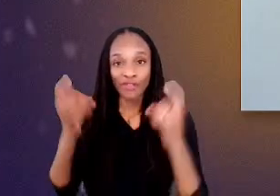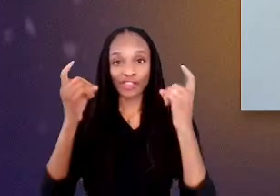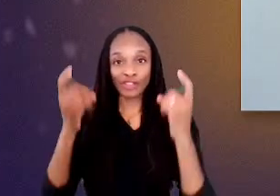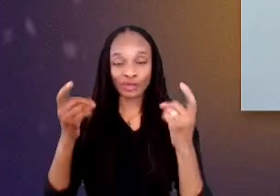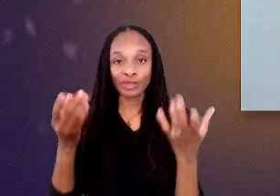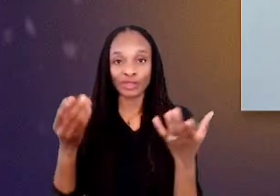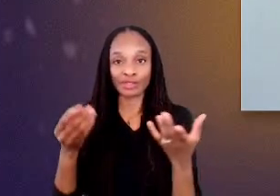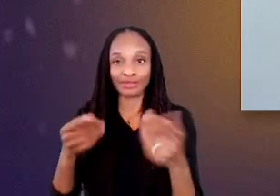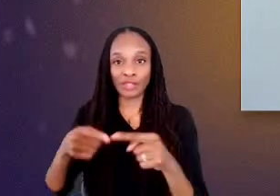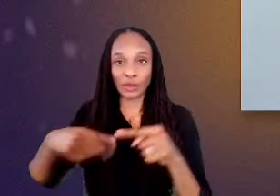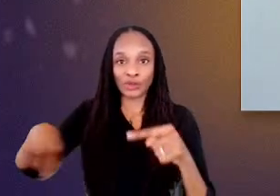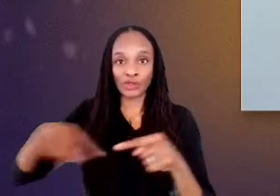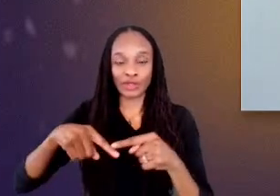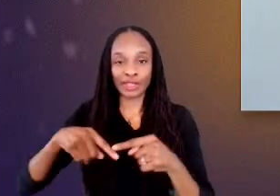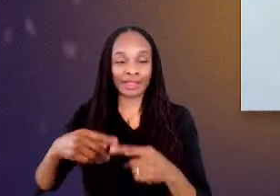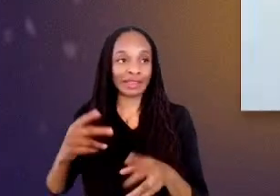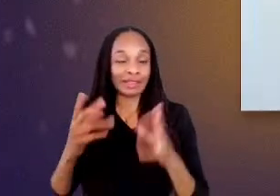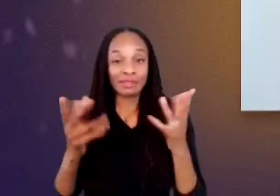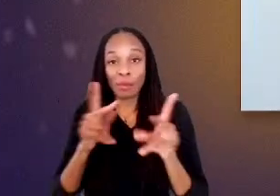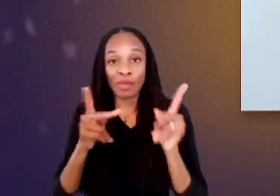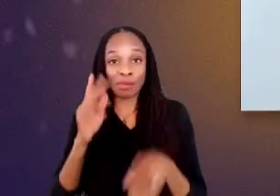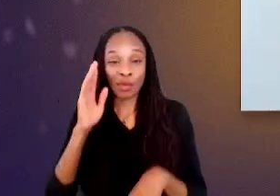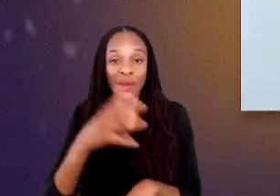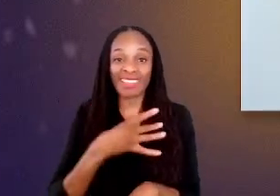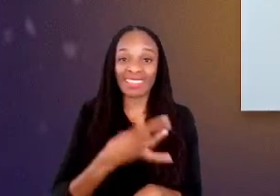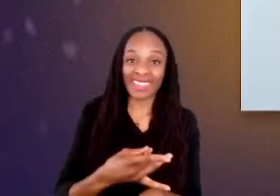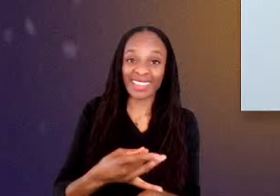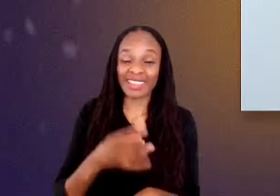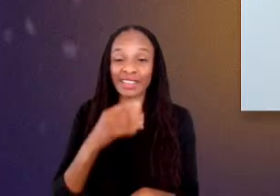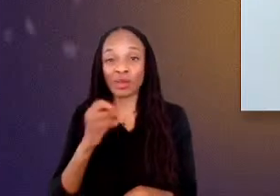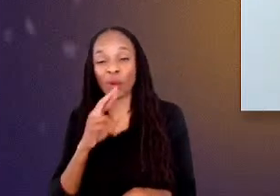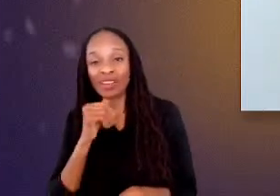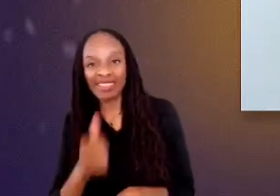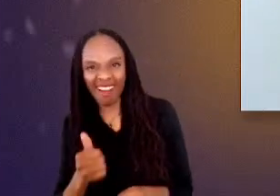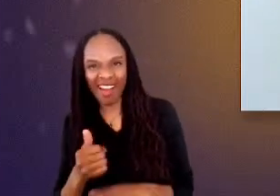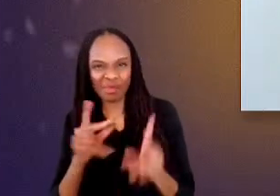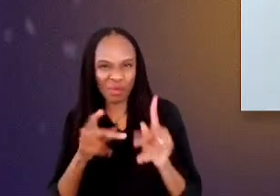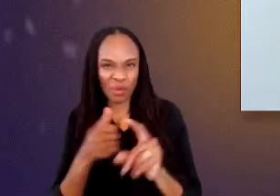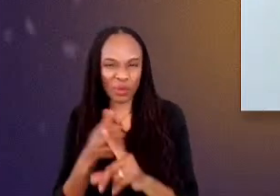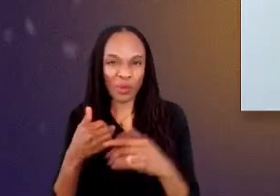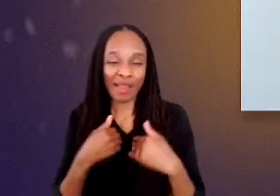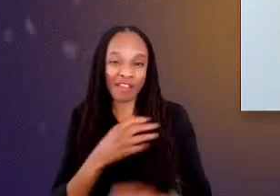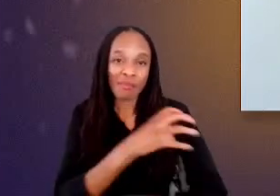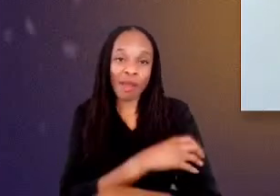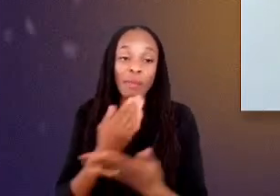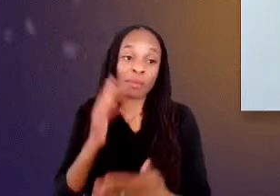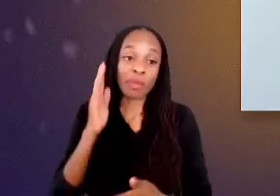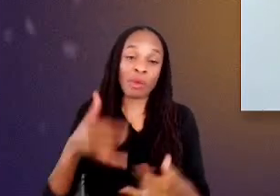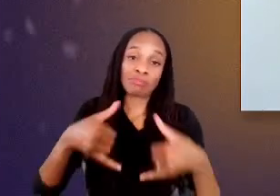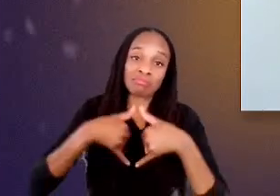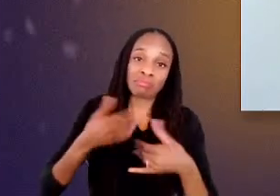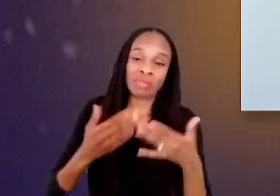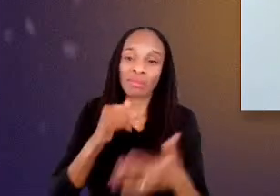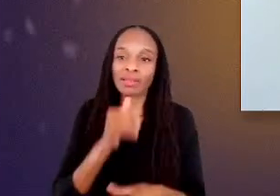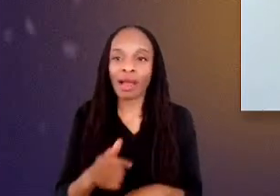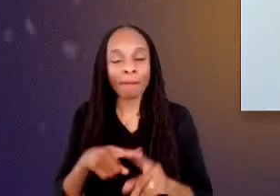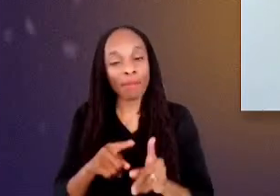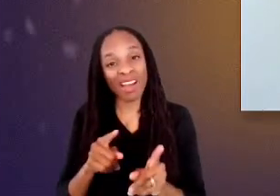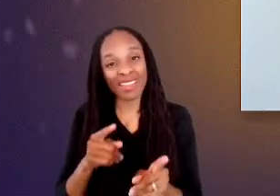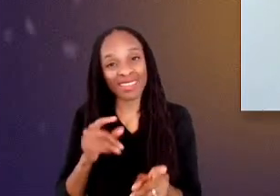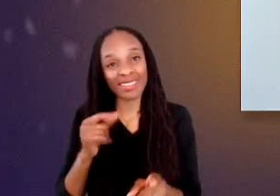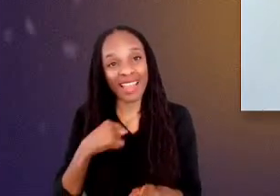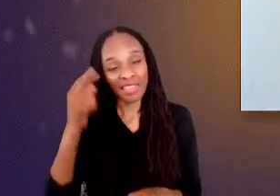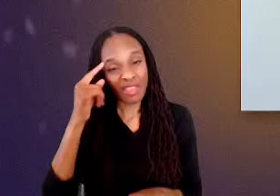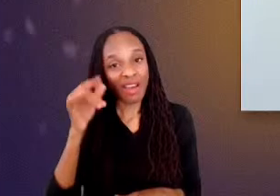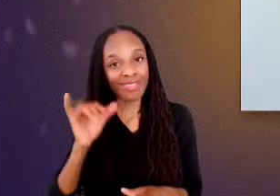that be will like it or not, and they may or may not give me an award. And for some awards at festivals, that's how it worked if I was in competition. You